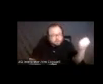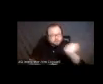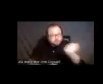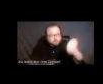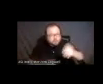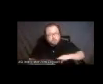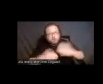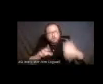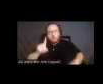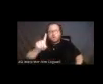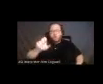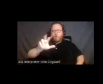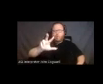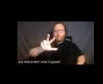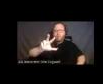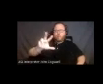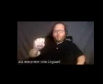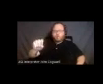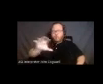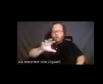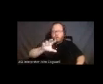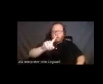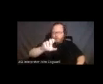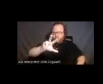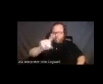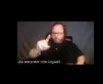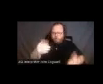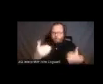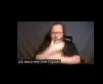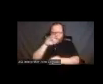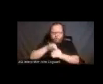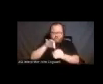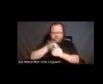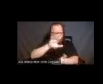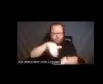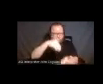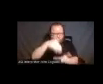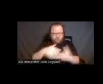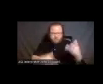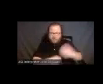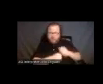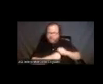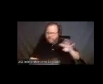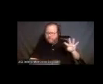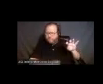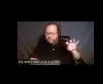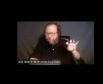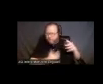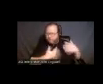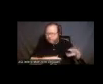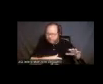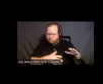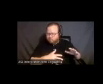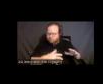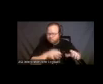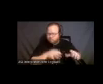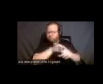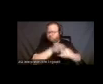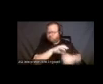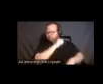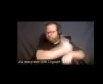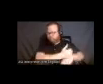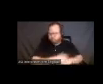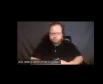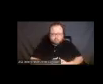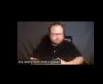opening 131 new voting centers in addition to the 400 or something that they have already.